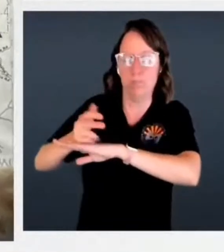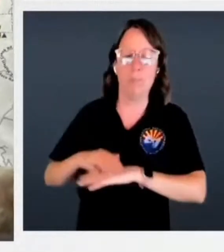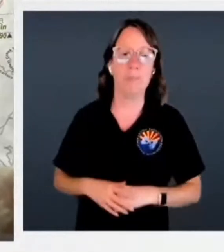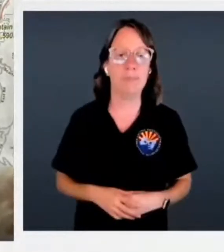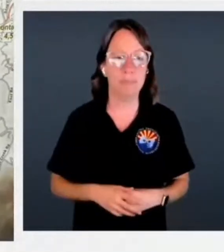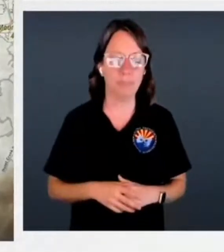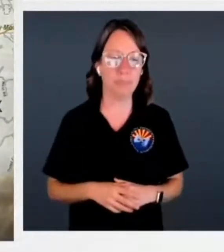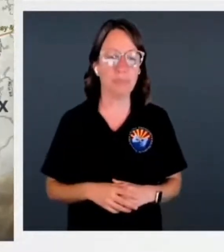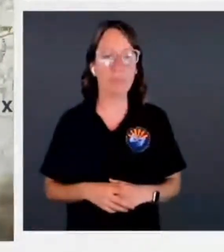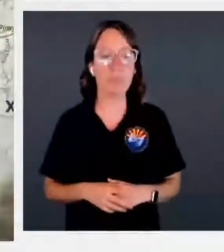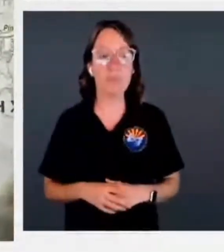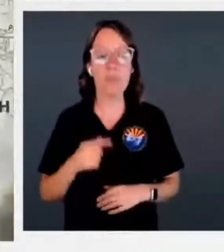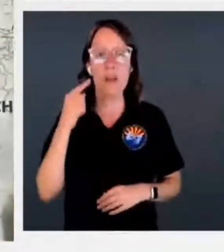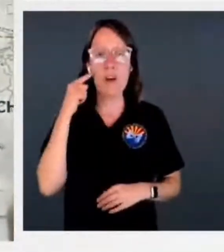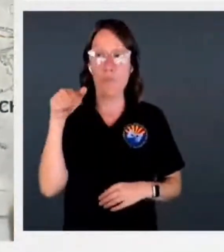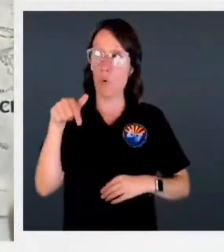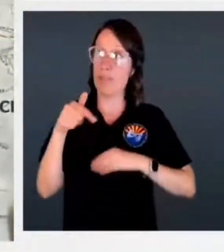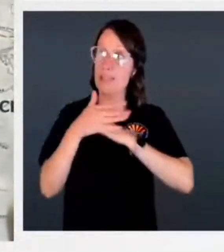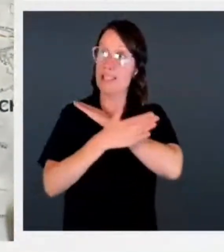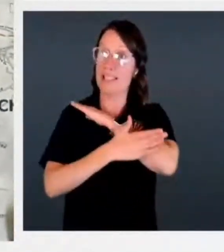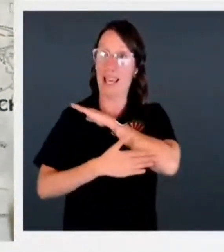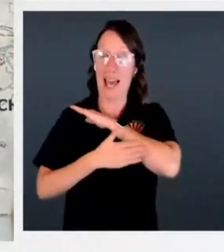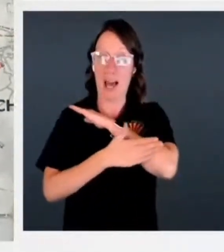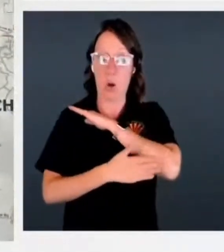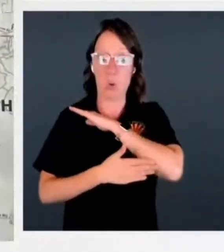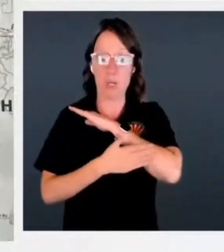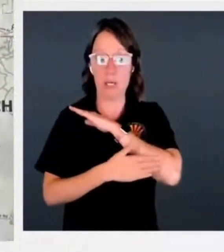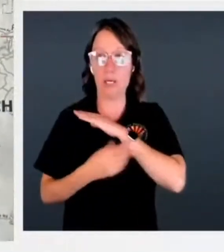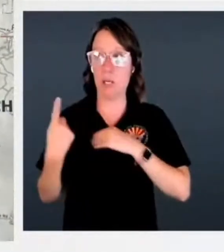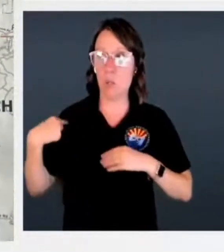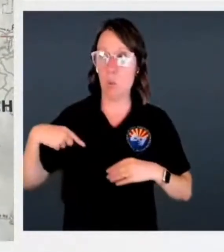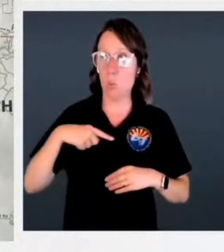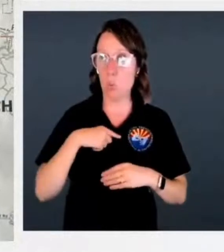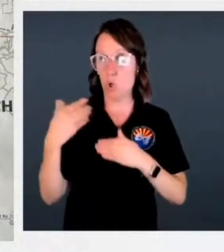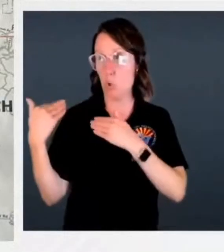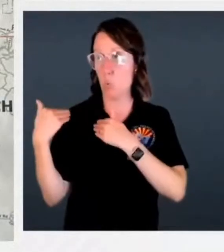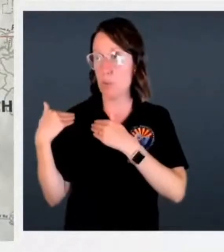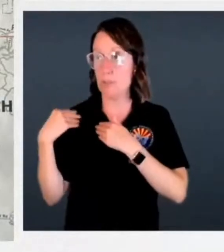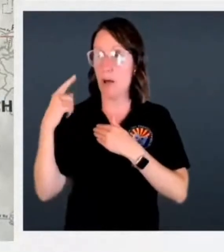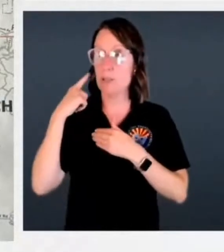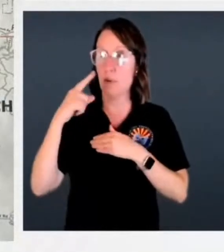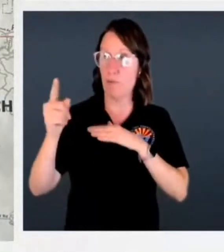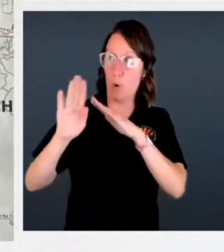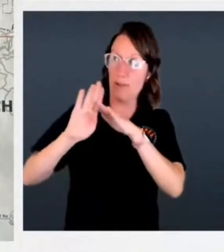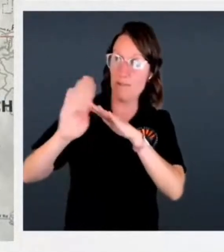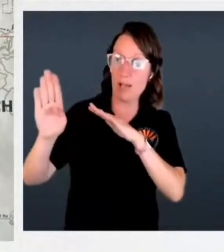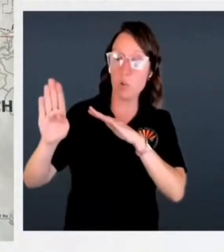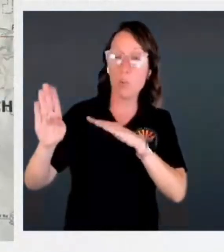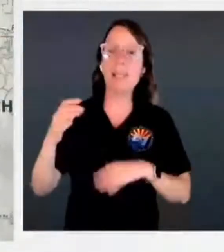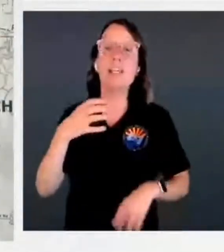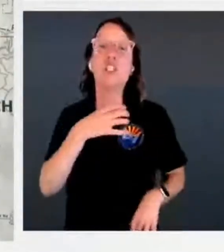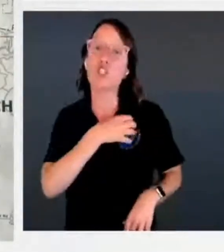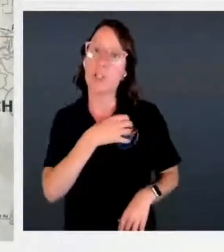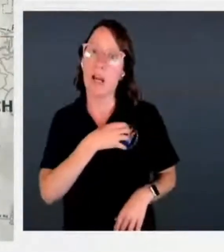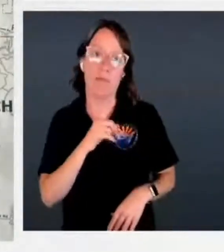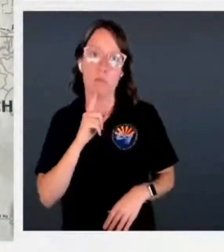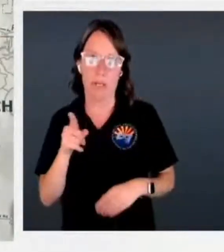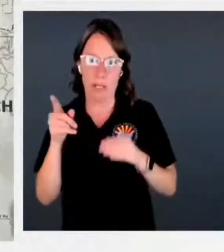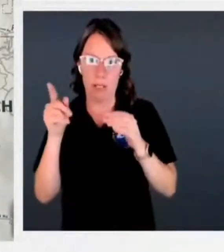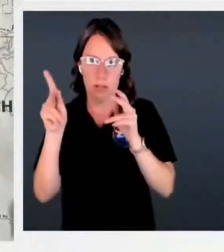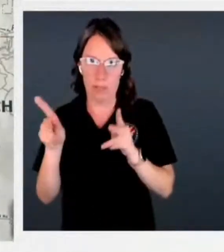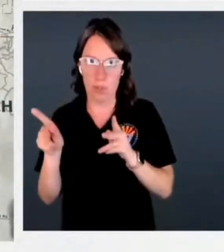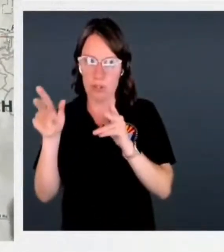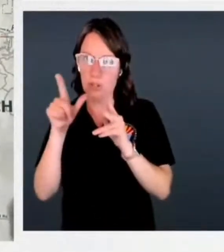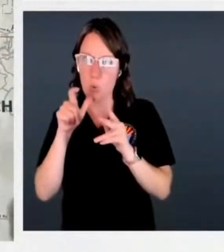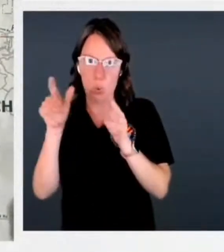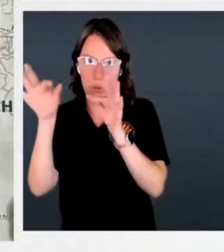of the evacuation authority, sheriff is the ultimate authority, but we feed that information to him, that what he's going to need and what he